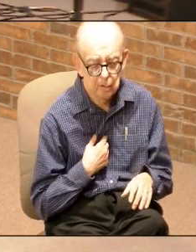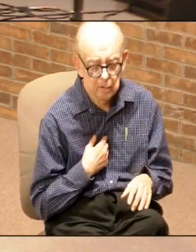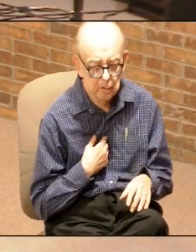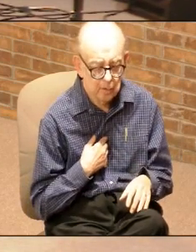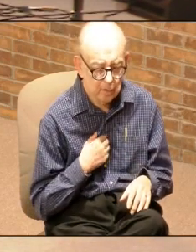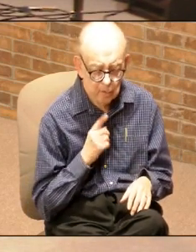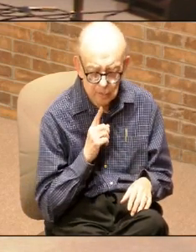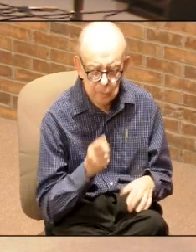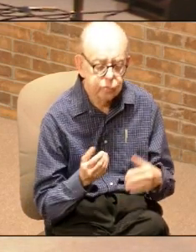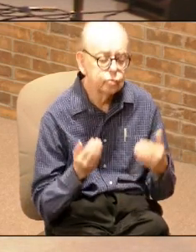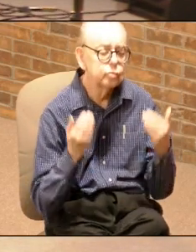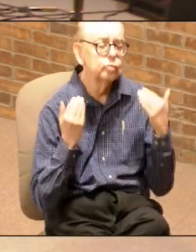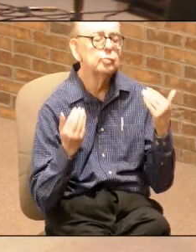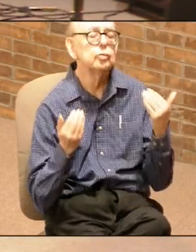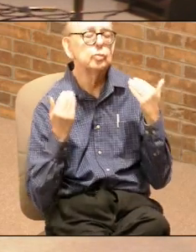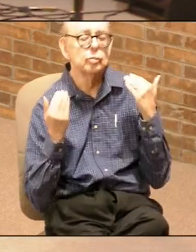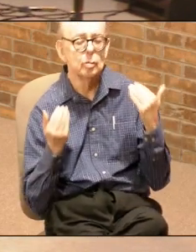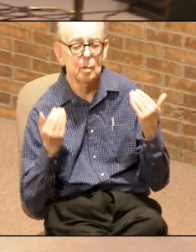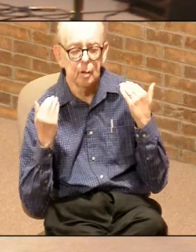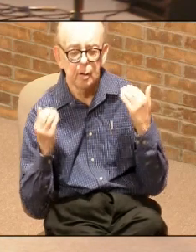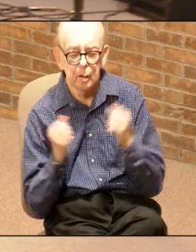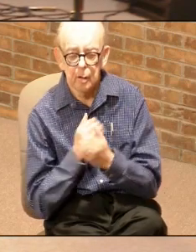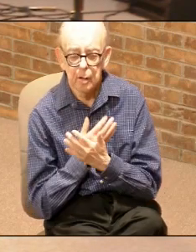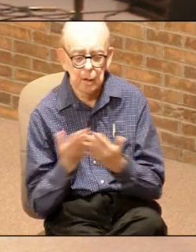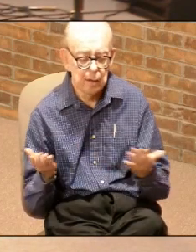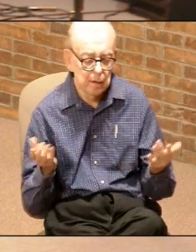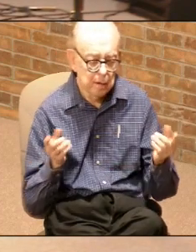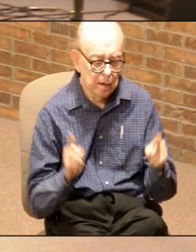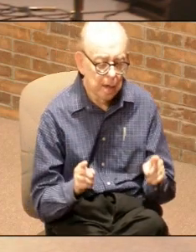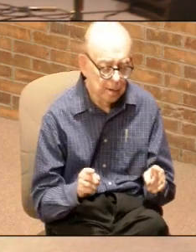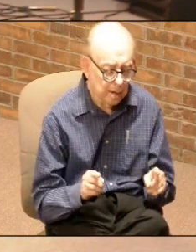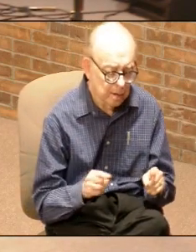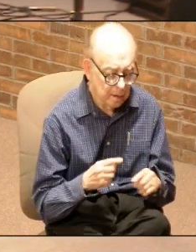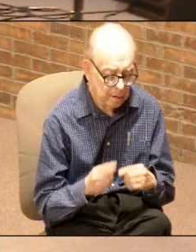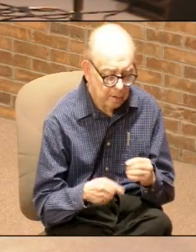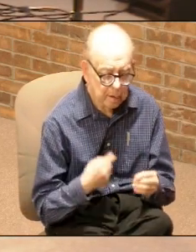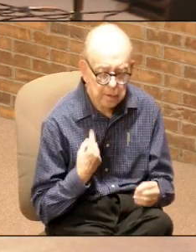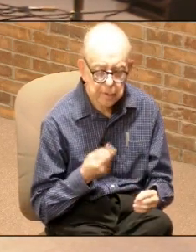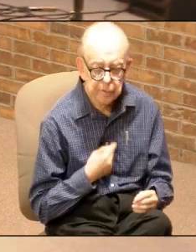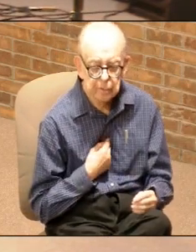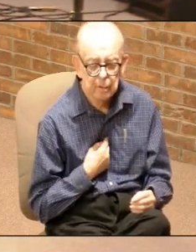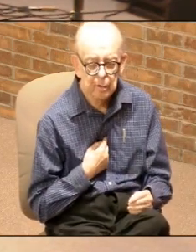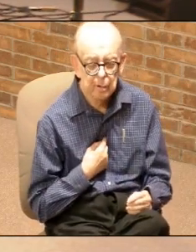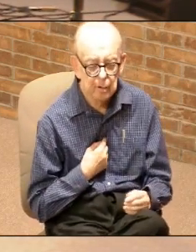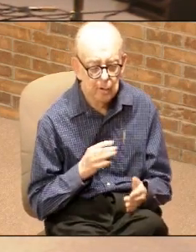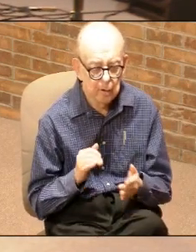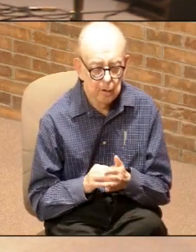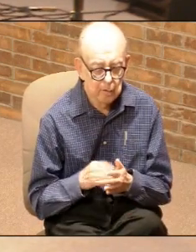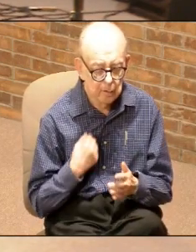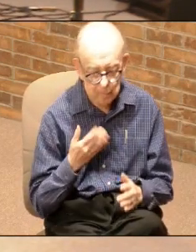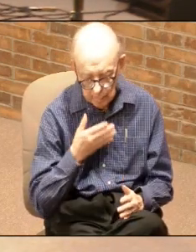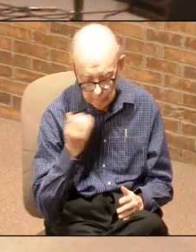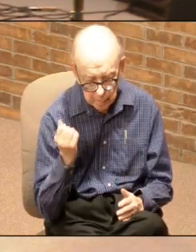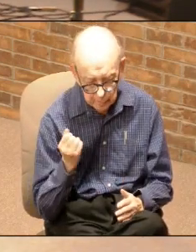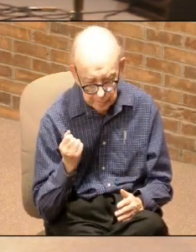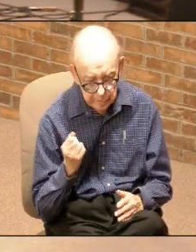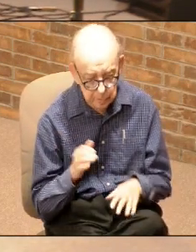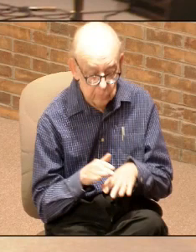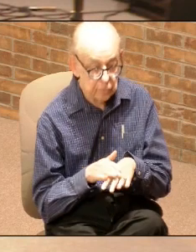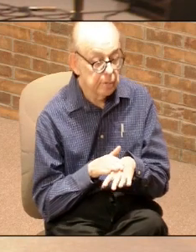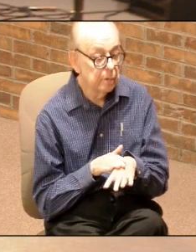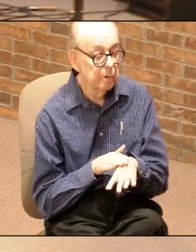so overwhelmed with everything that's going on around about us that we forget to slow